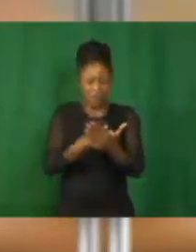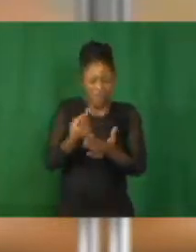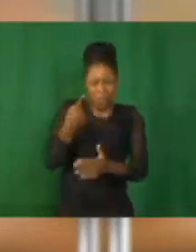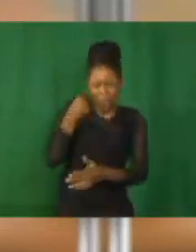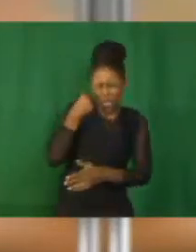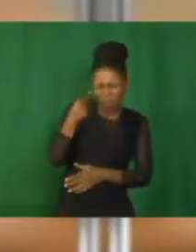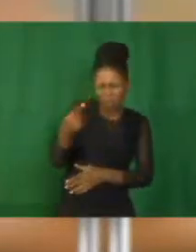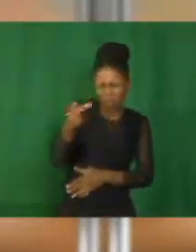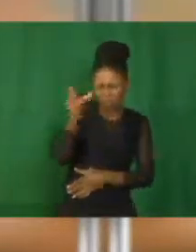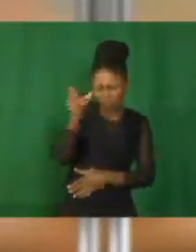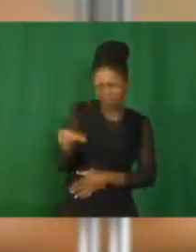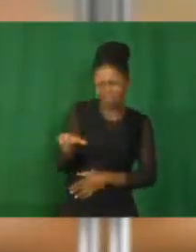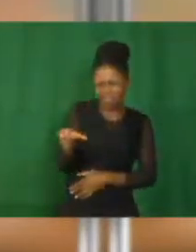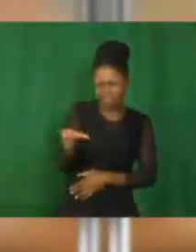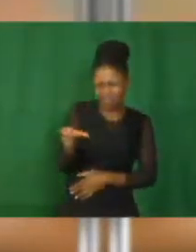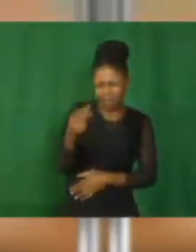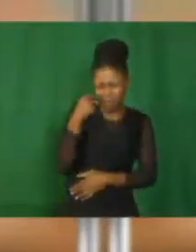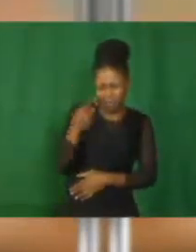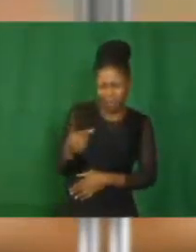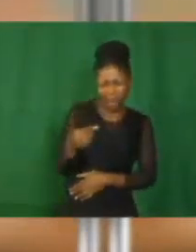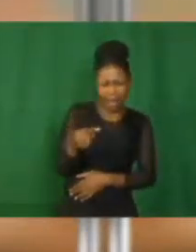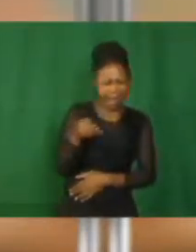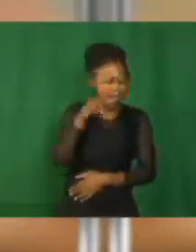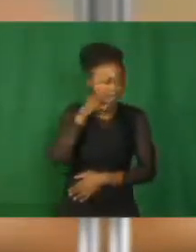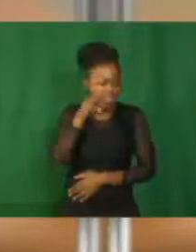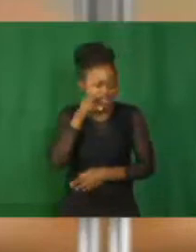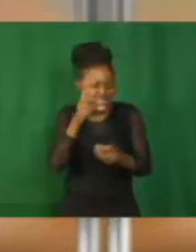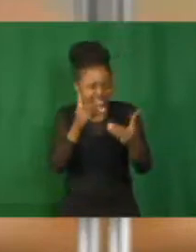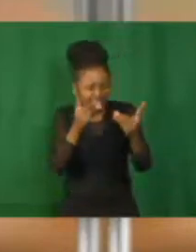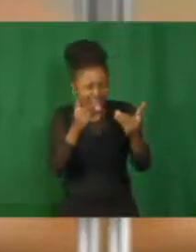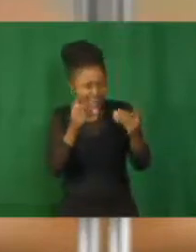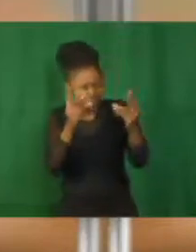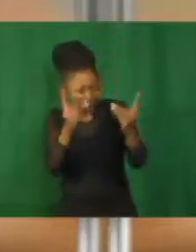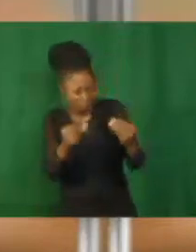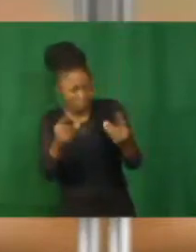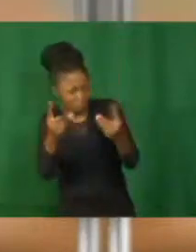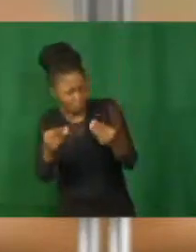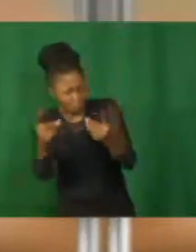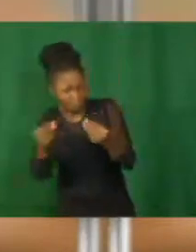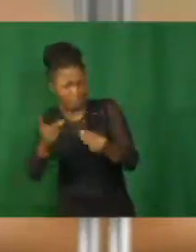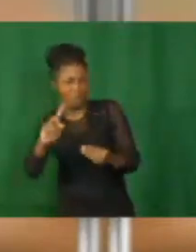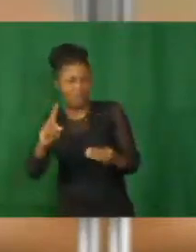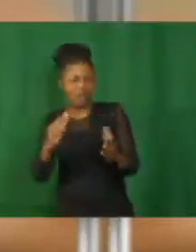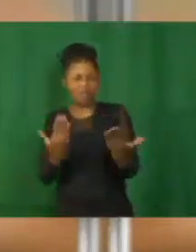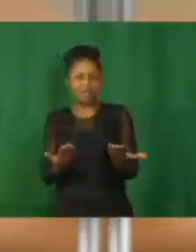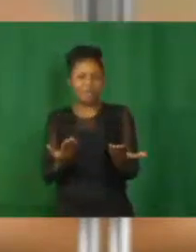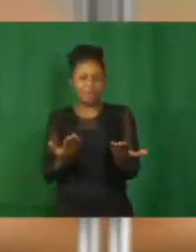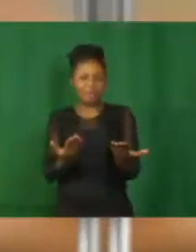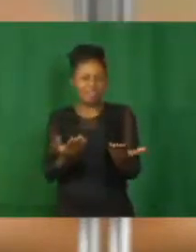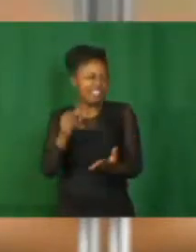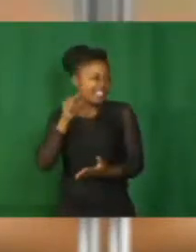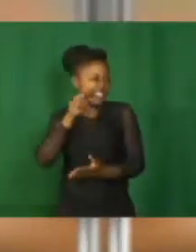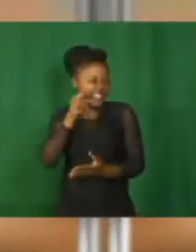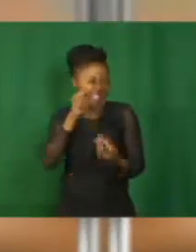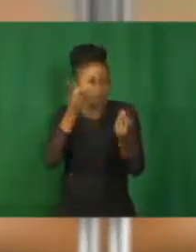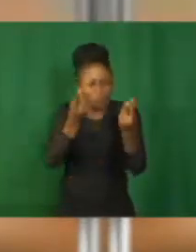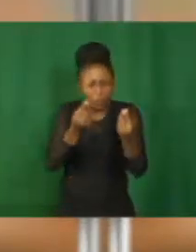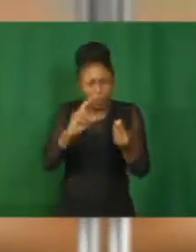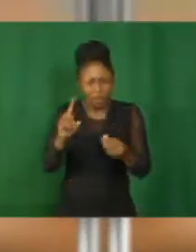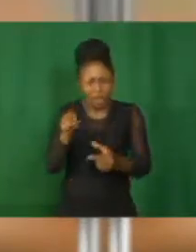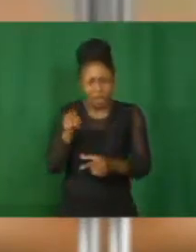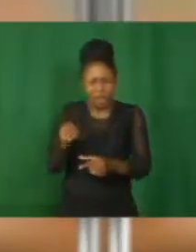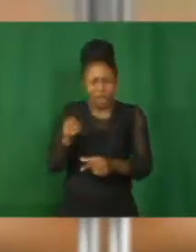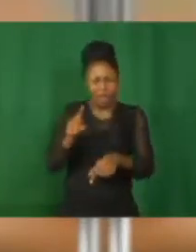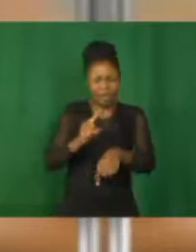and acts on that need. What need did Peter feel in this instance?